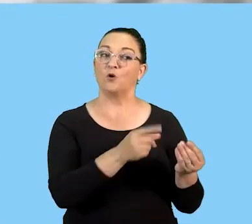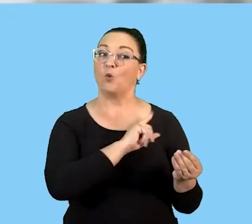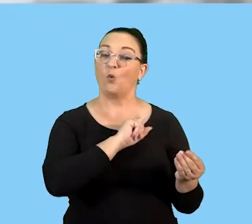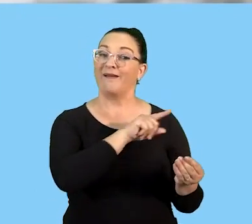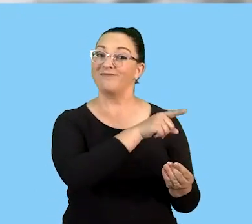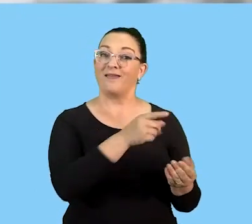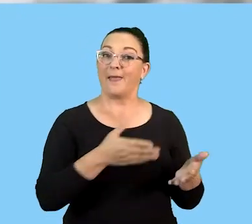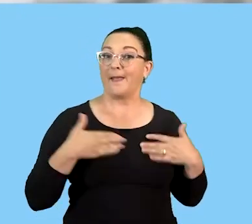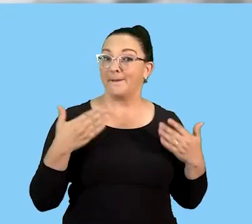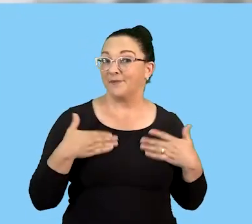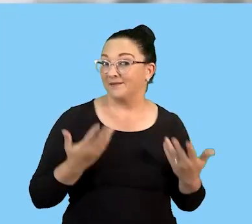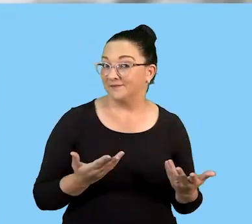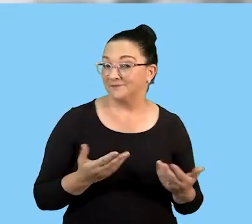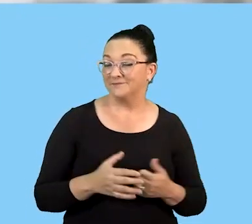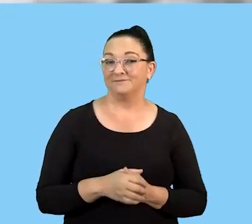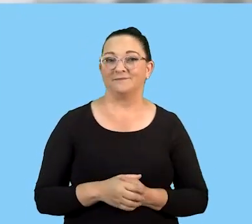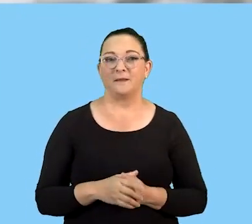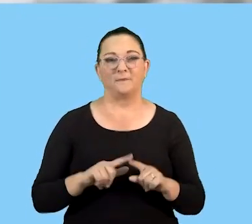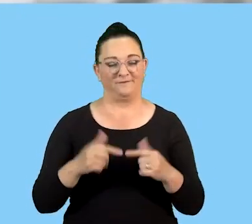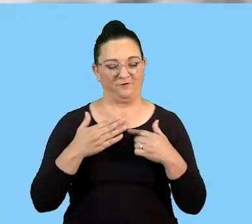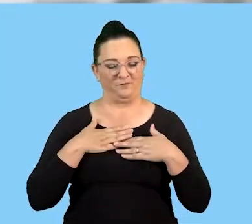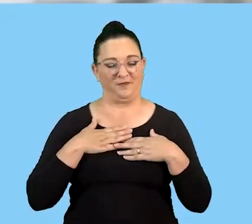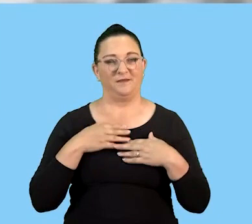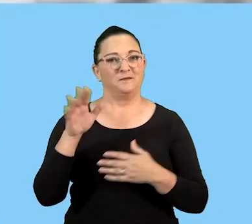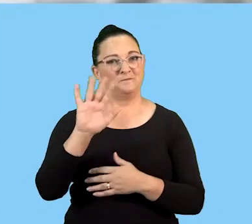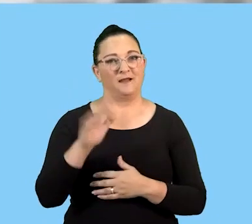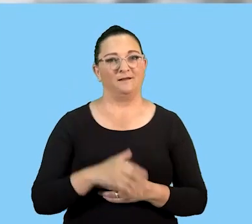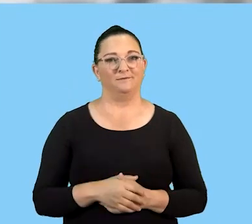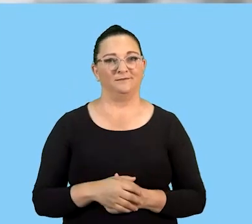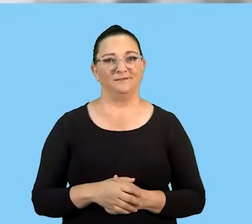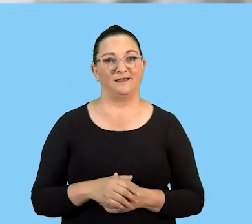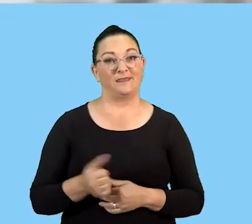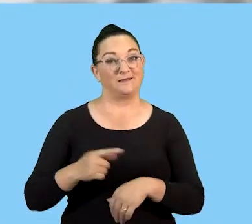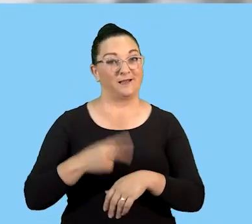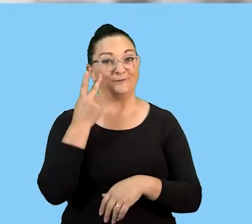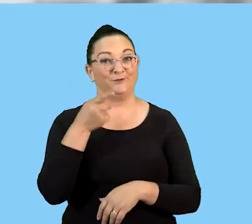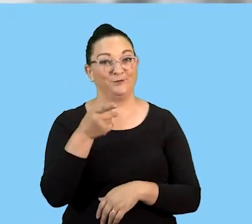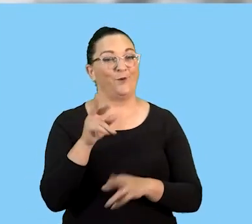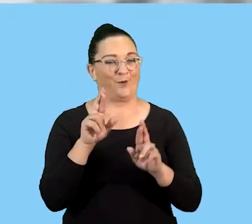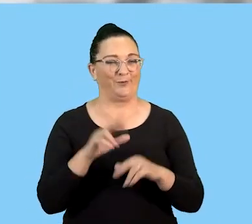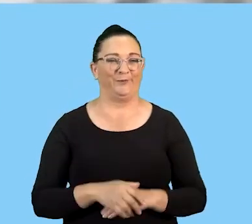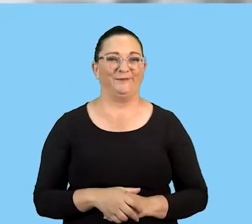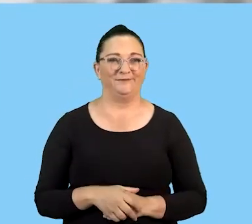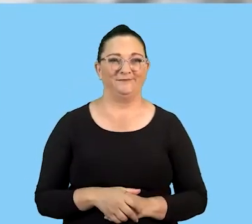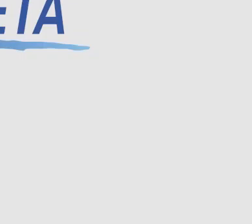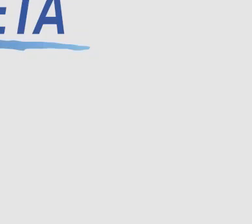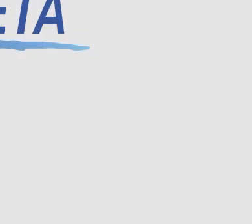it makes them happy? With that said, this is goodbye from me and I am hoping to see you next time.